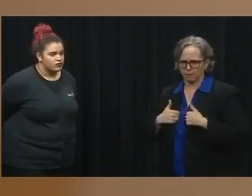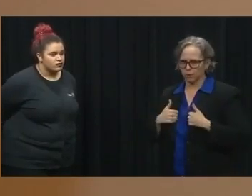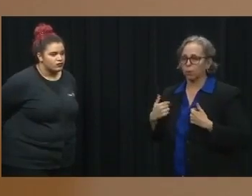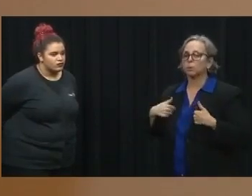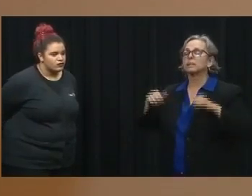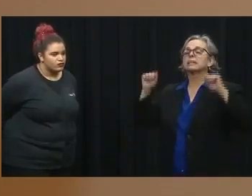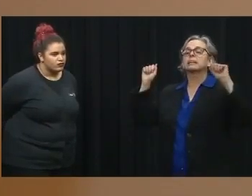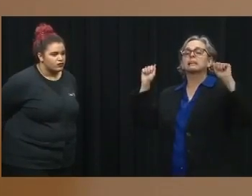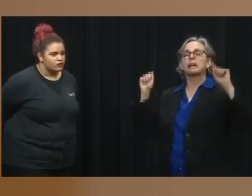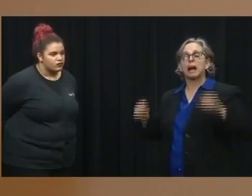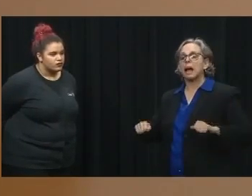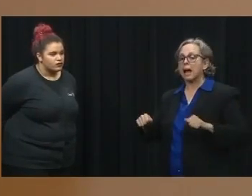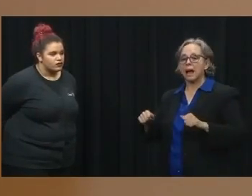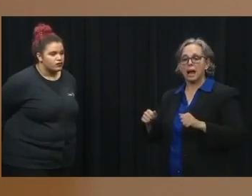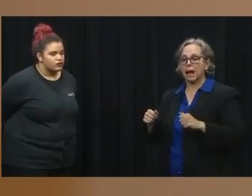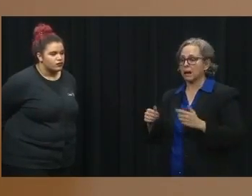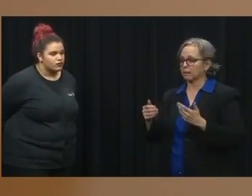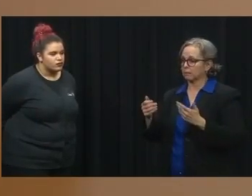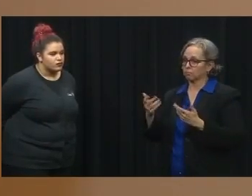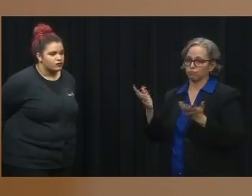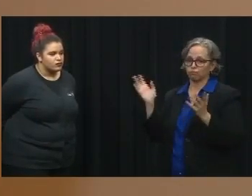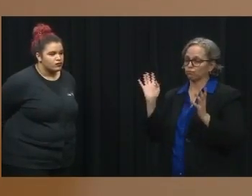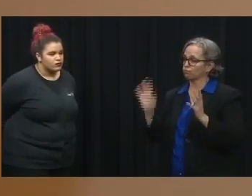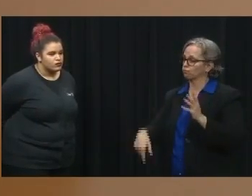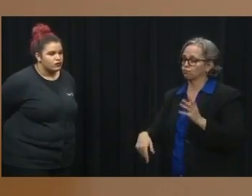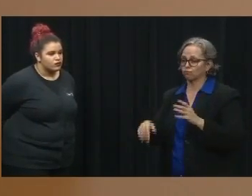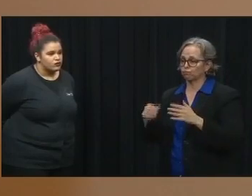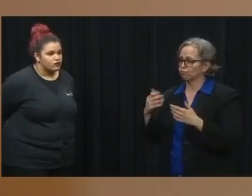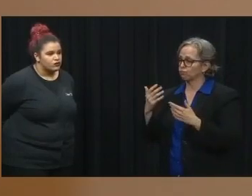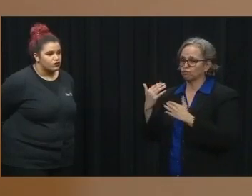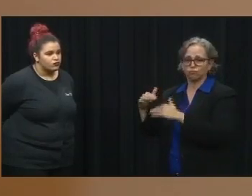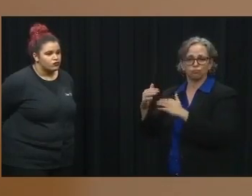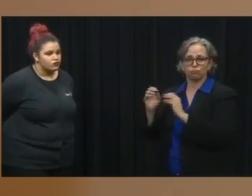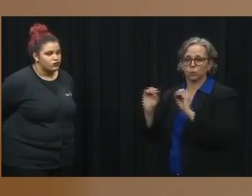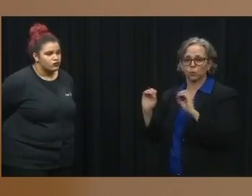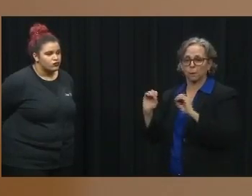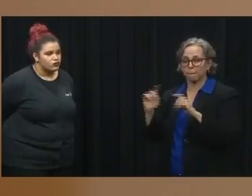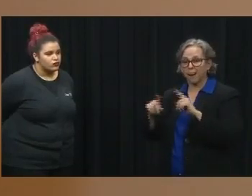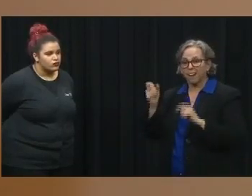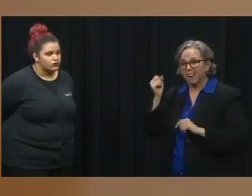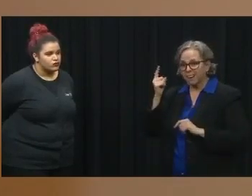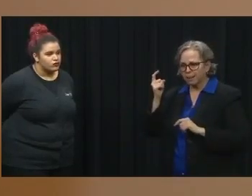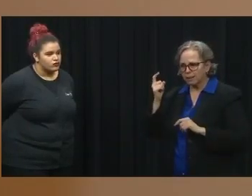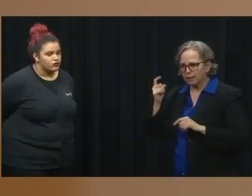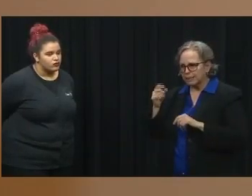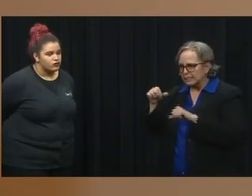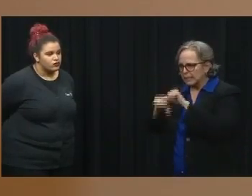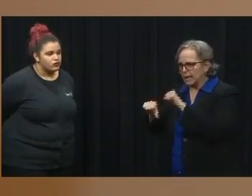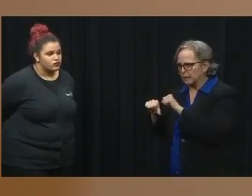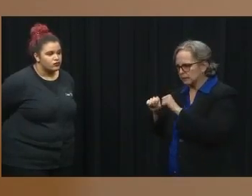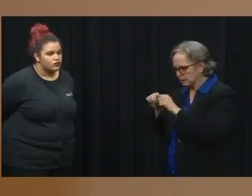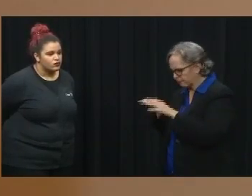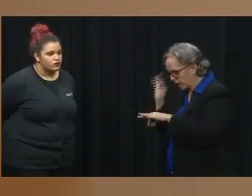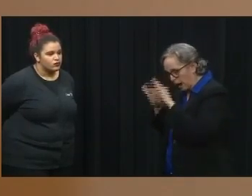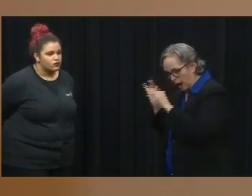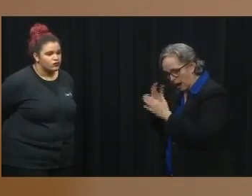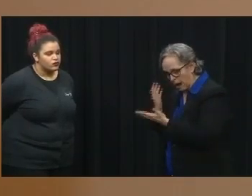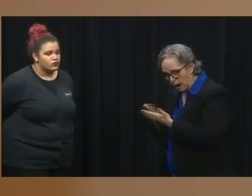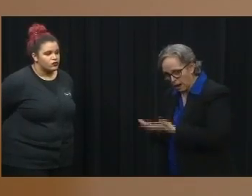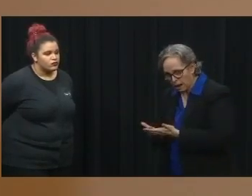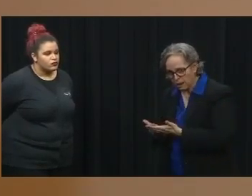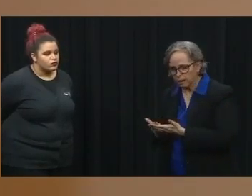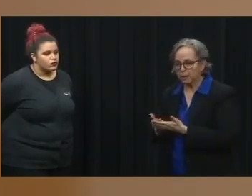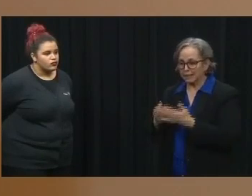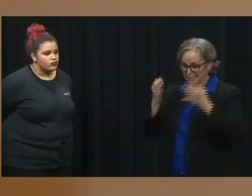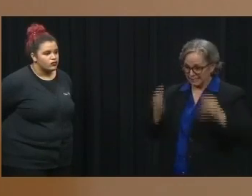be a whole art to that that will be based in science. But right now, it's unequivocal what we need to do. We need to